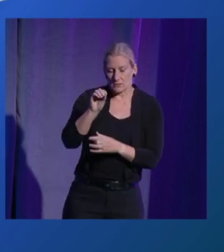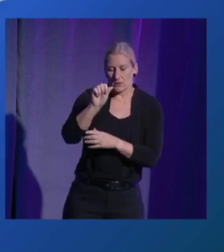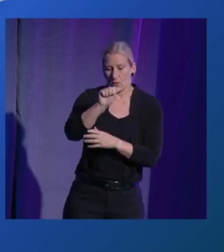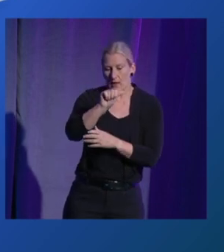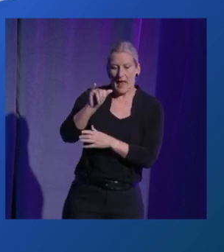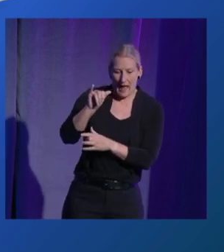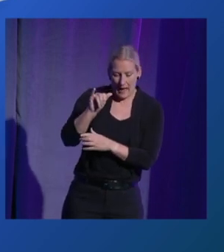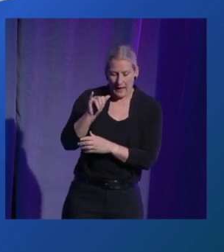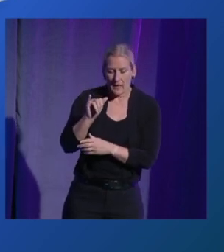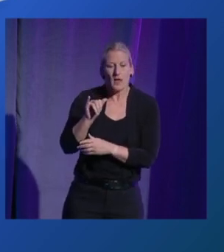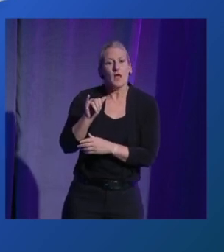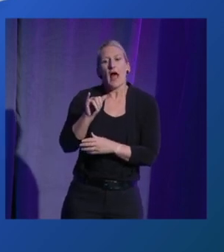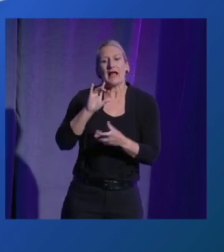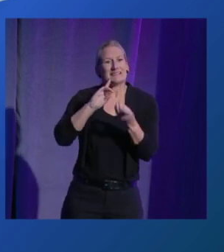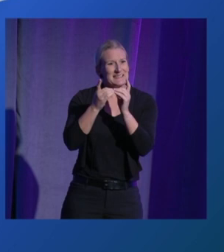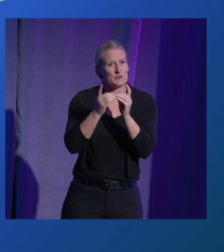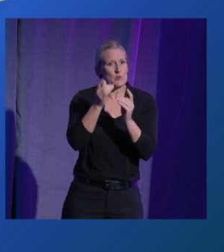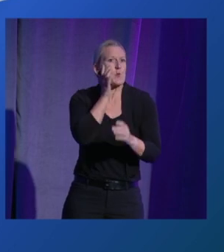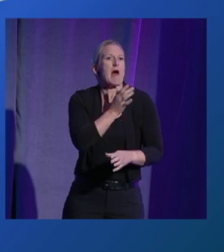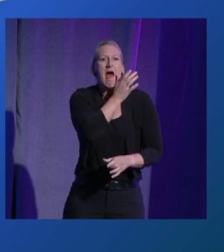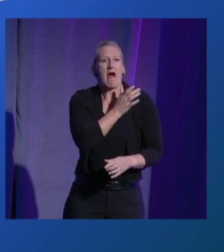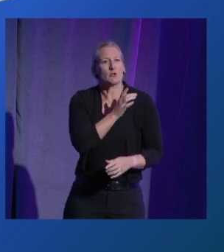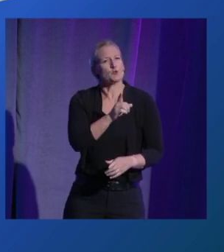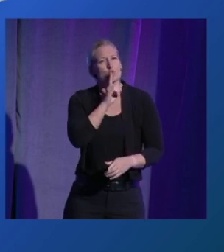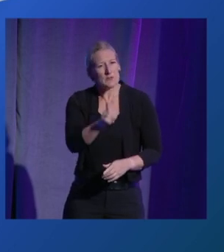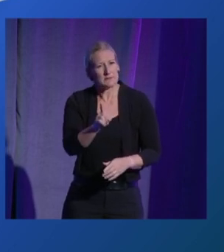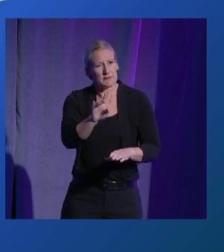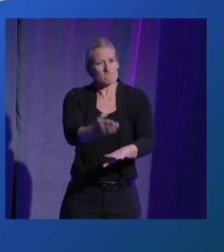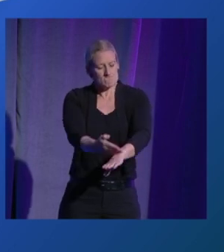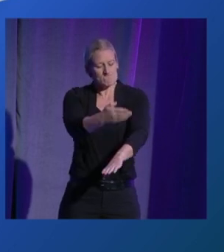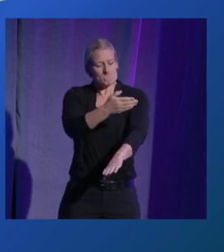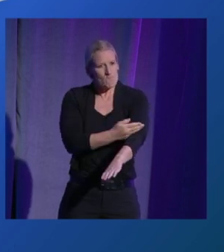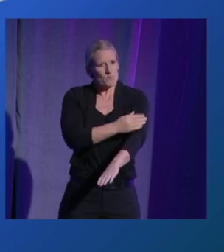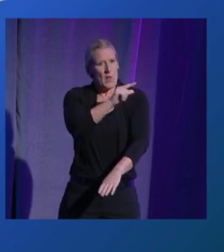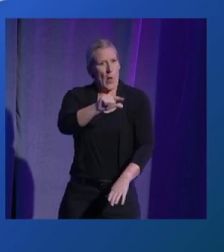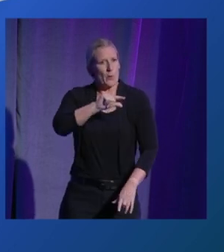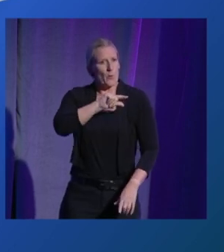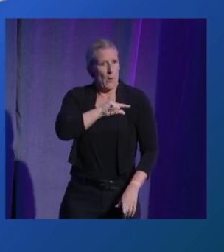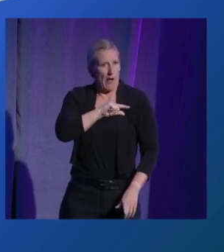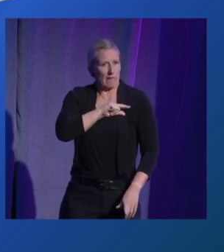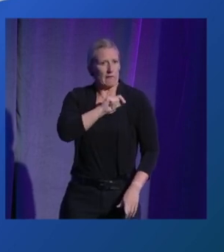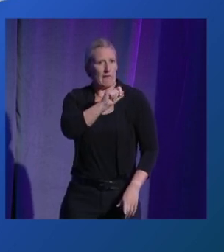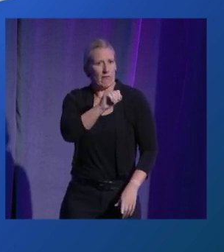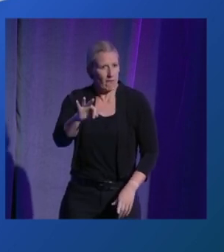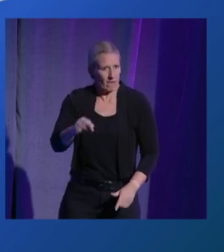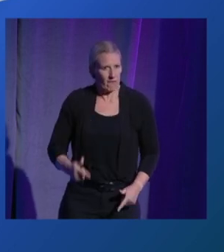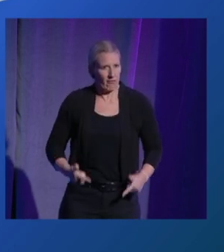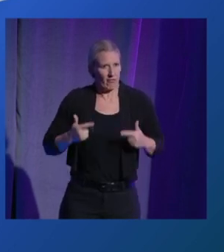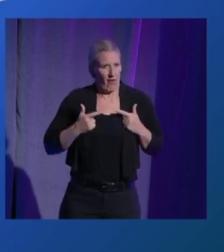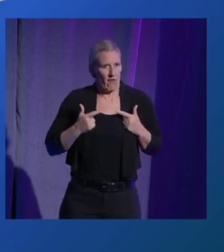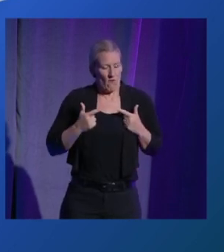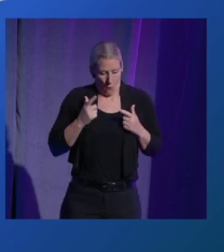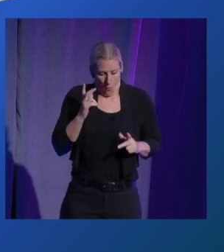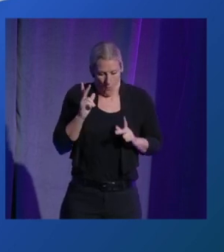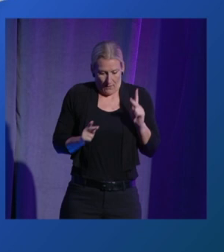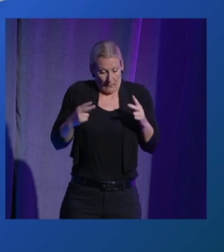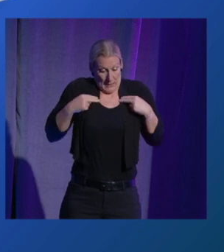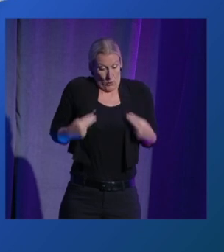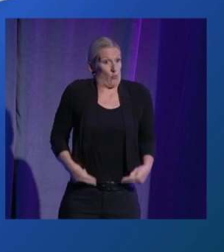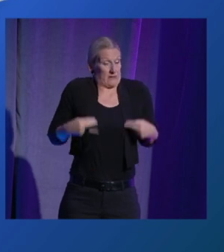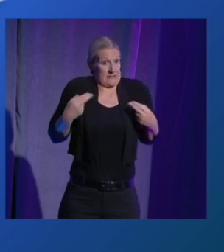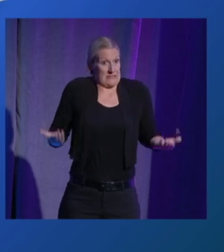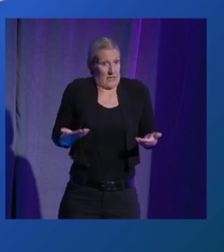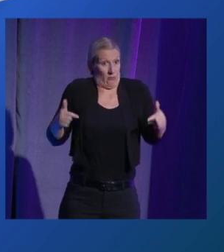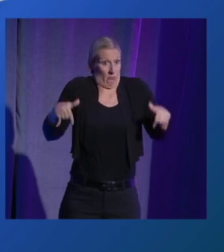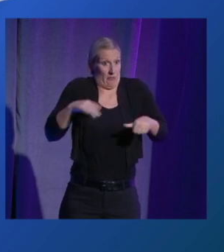improve the quality of life for people on this planet for our planet um what do you think is